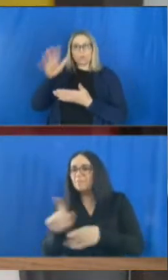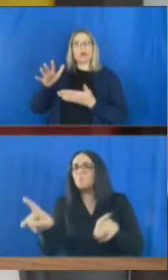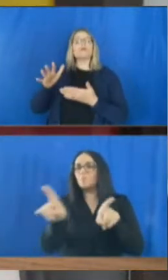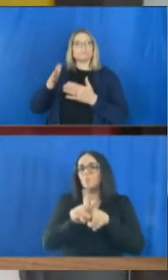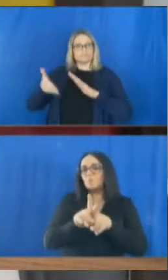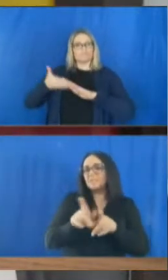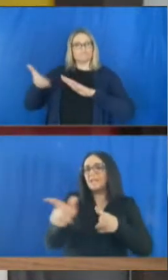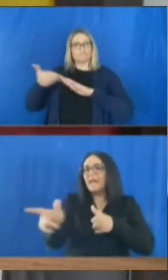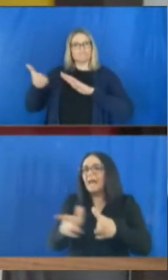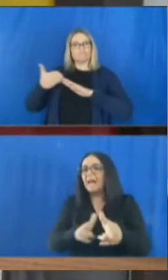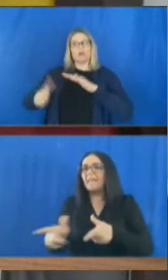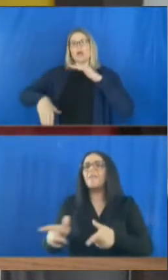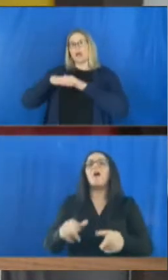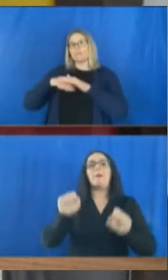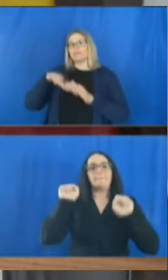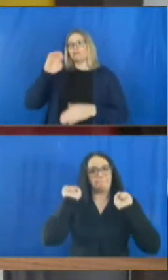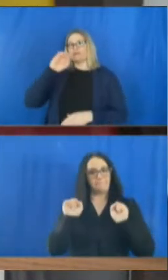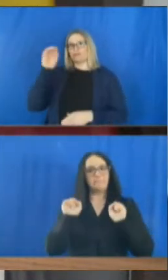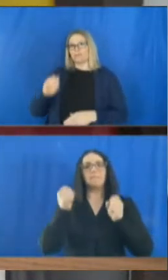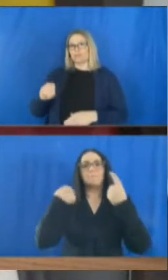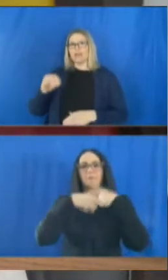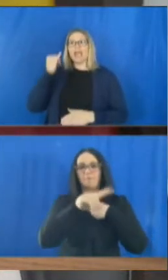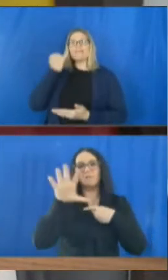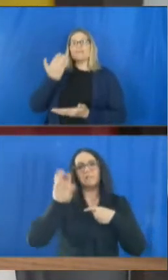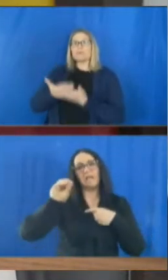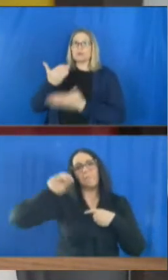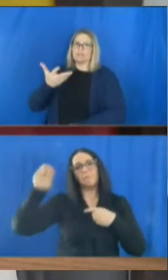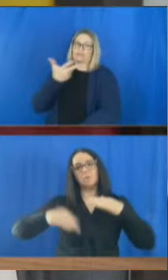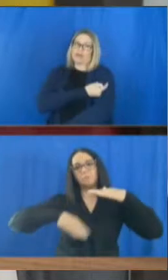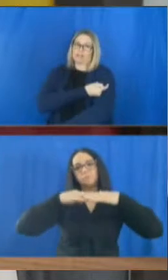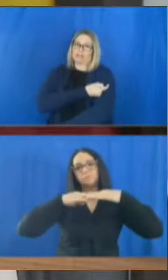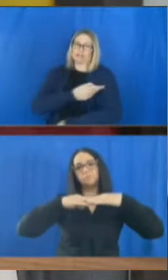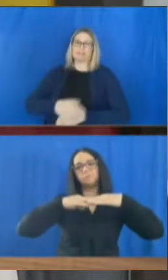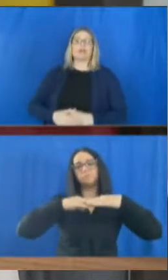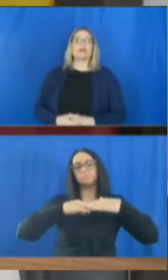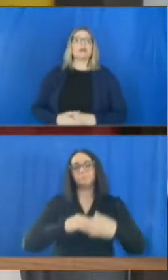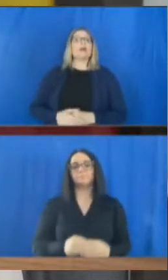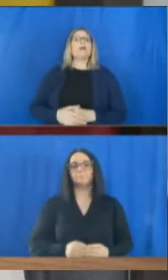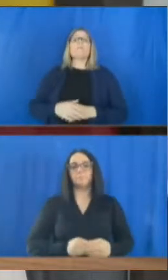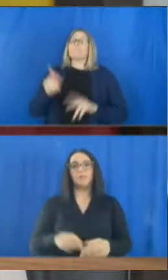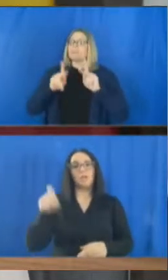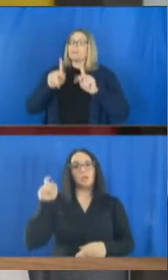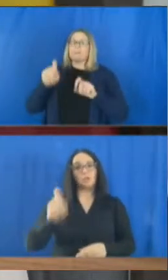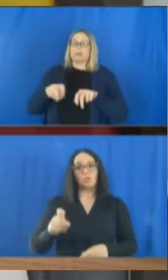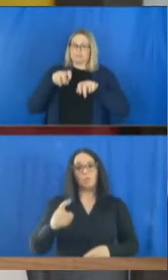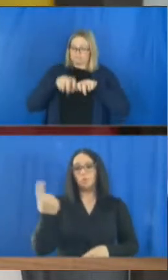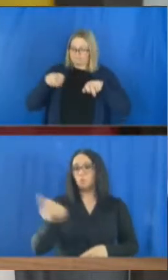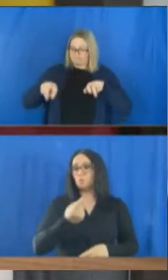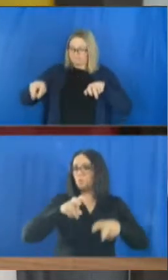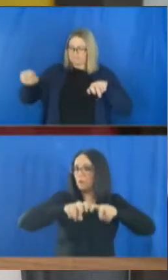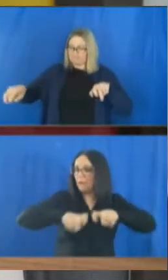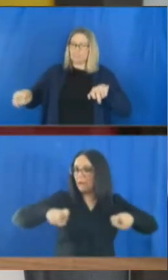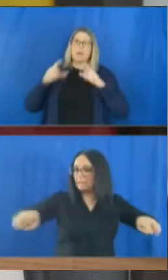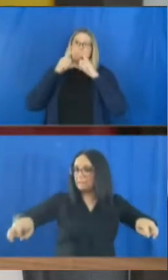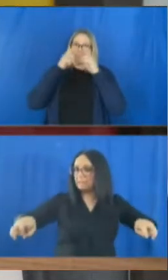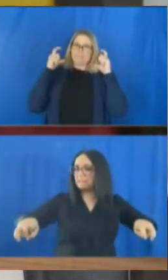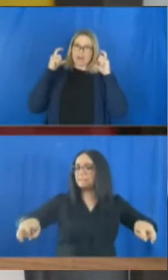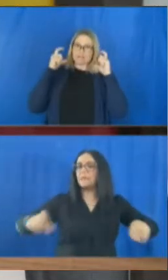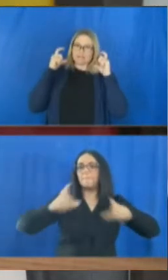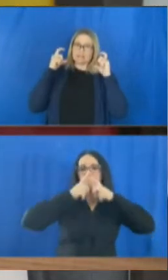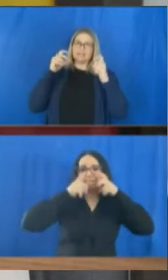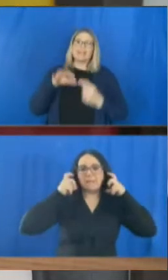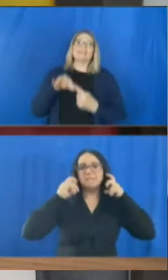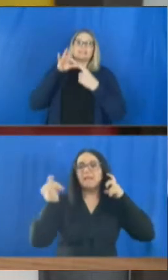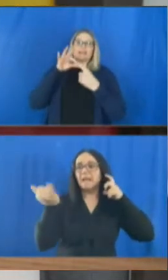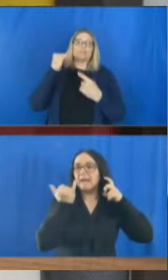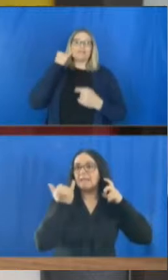drinking. Les commerces de détail peuvent ouvrir à 50% de leur capacité. Les restaurants peuvent ouvrir